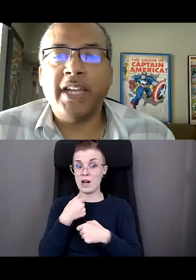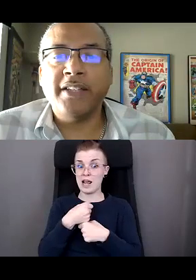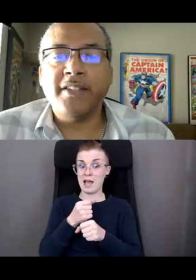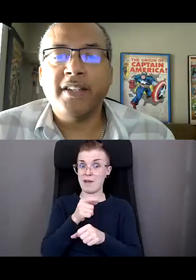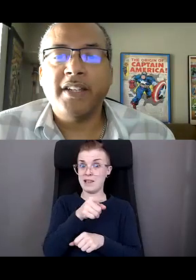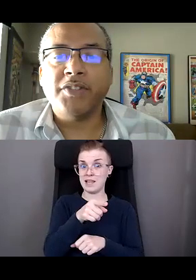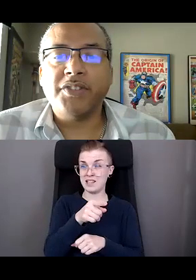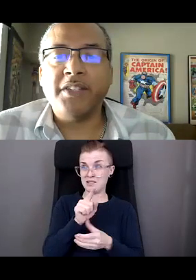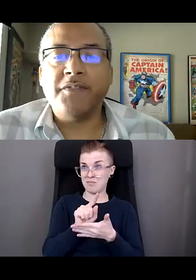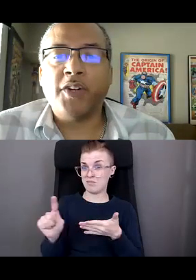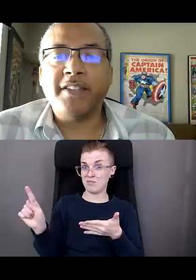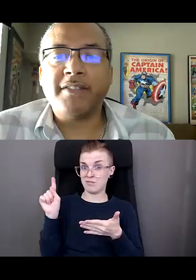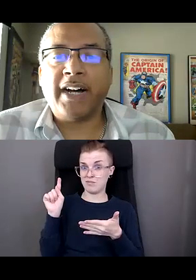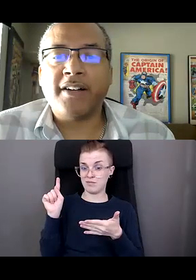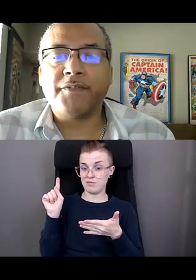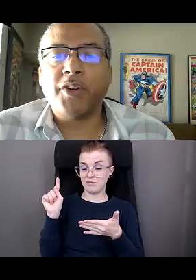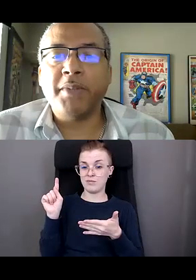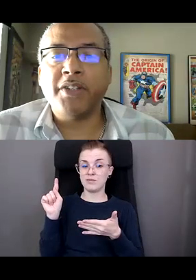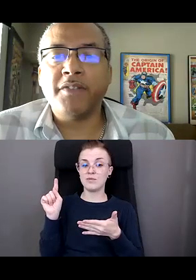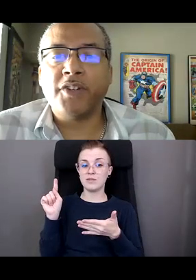we had received